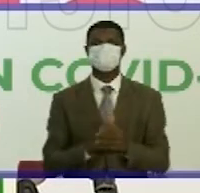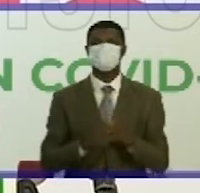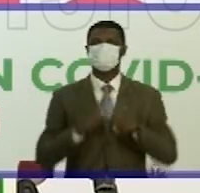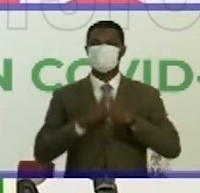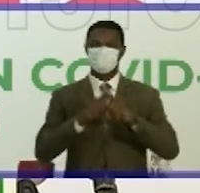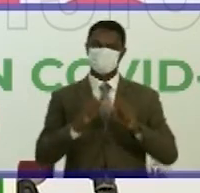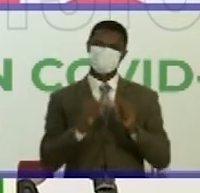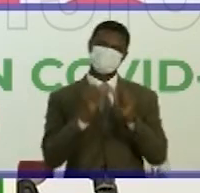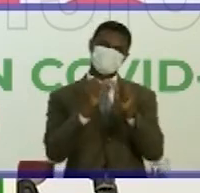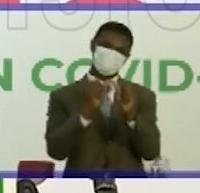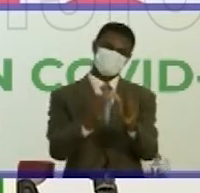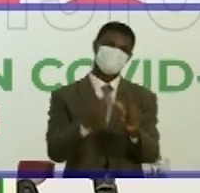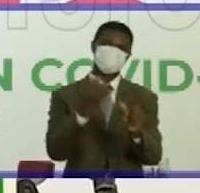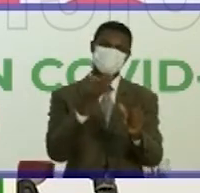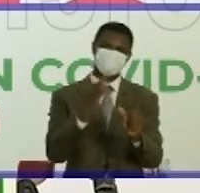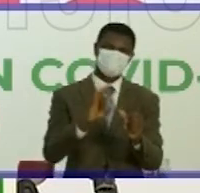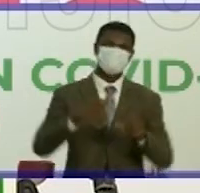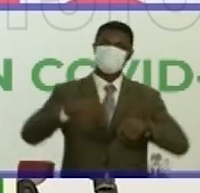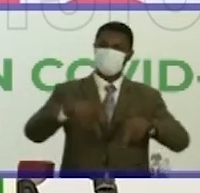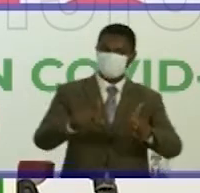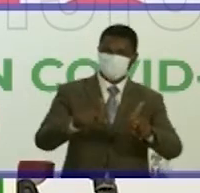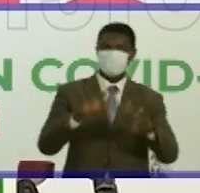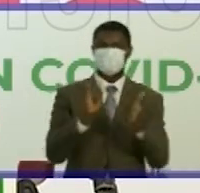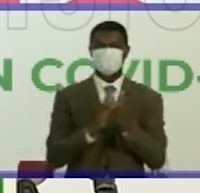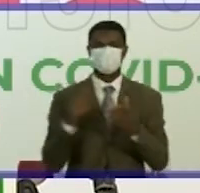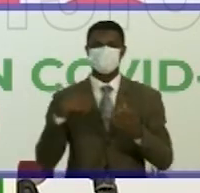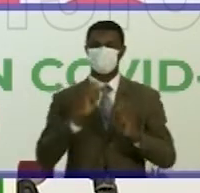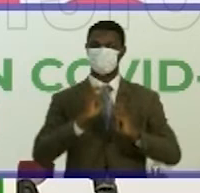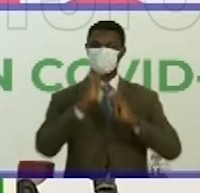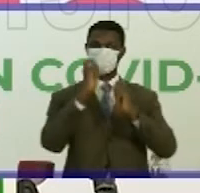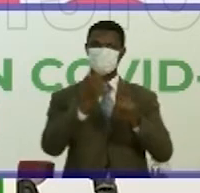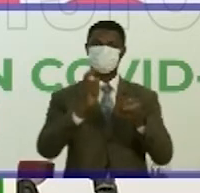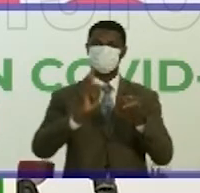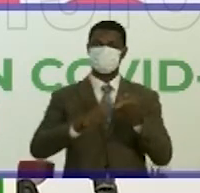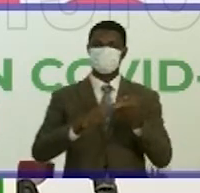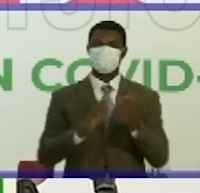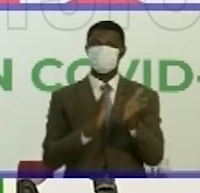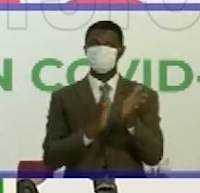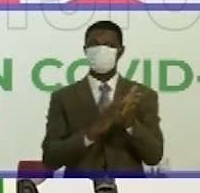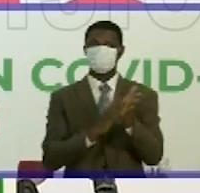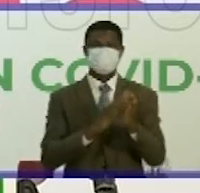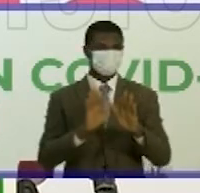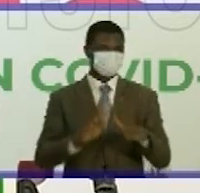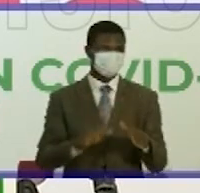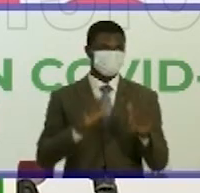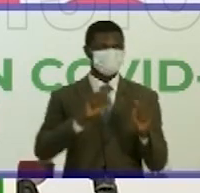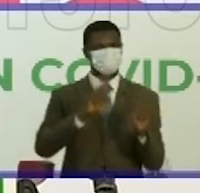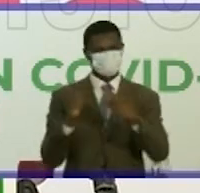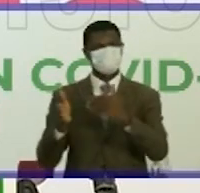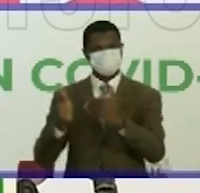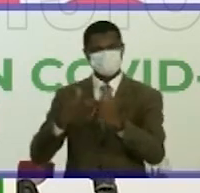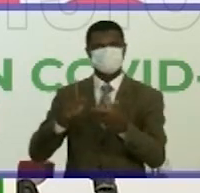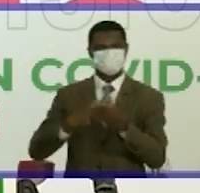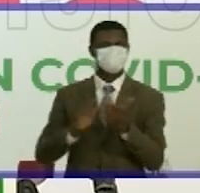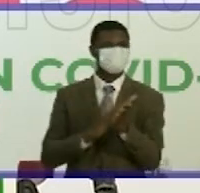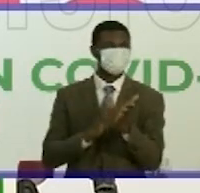continuation of the permit granted to exit classes to resume ahead of examinations, particularly the West